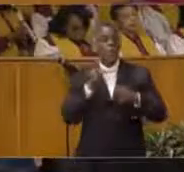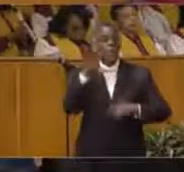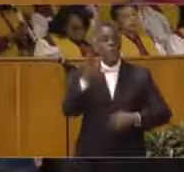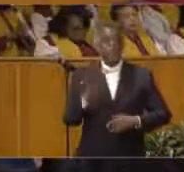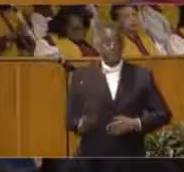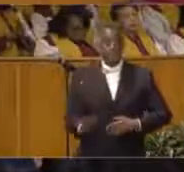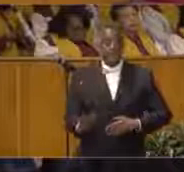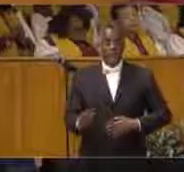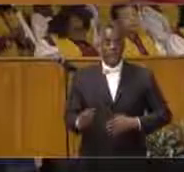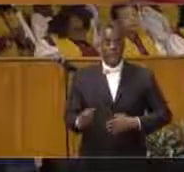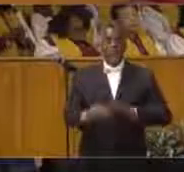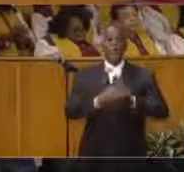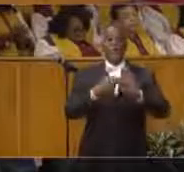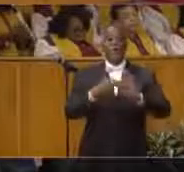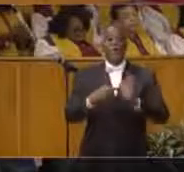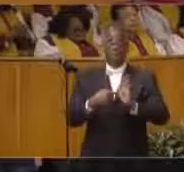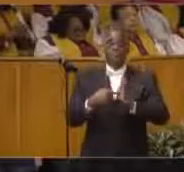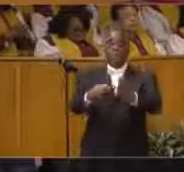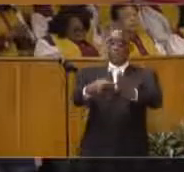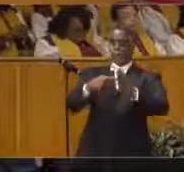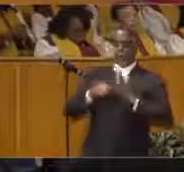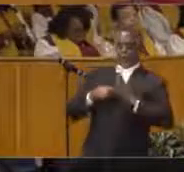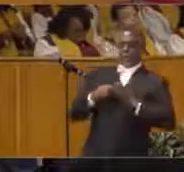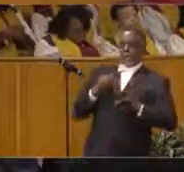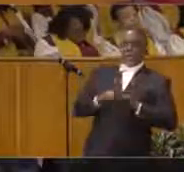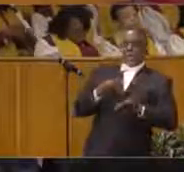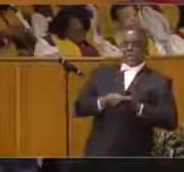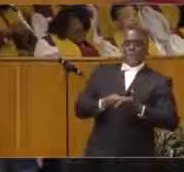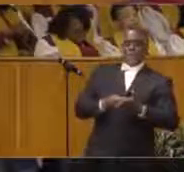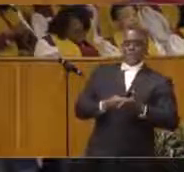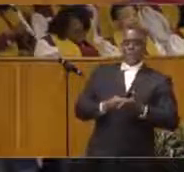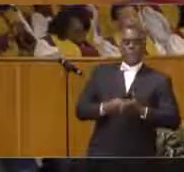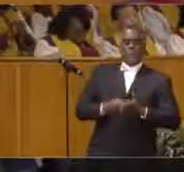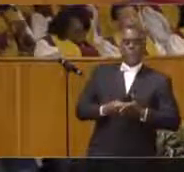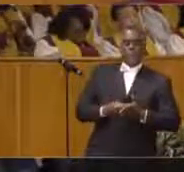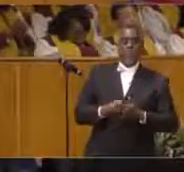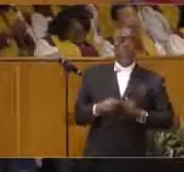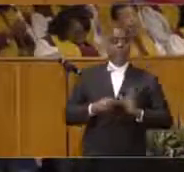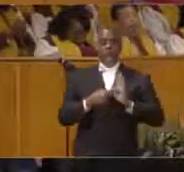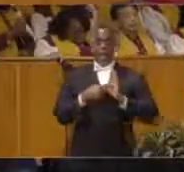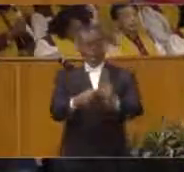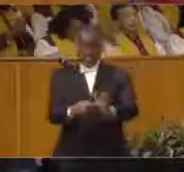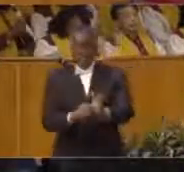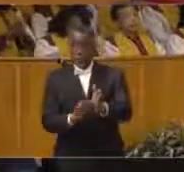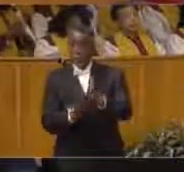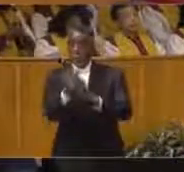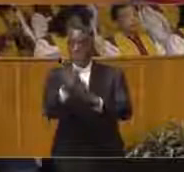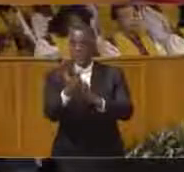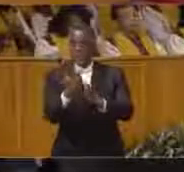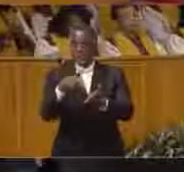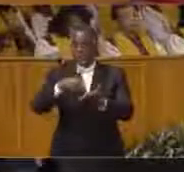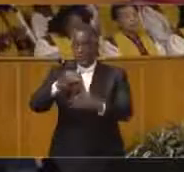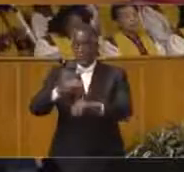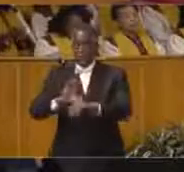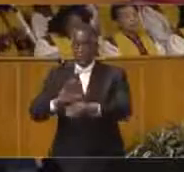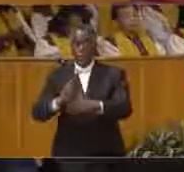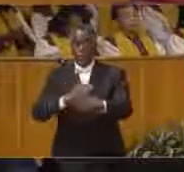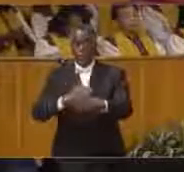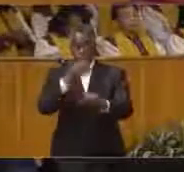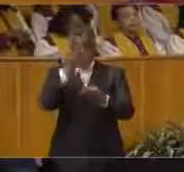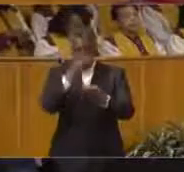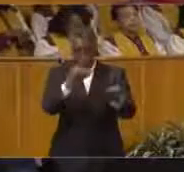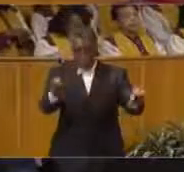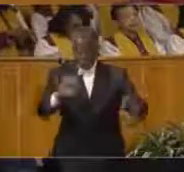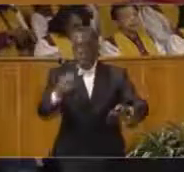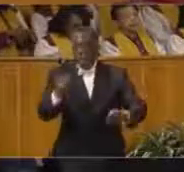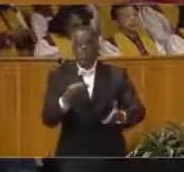a pastor. It's called Show Me the Money. And I'm going to open up the account of Alpha Street Baptist Church and share with you where